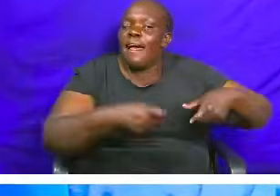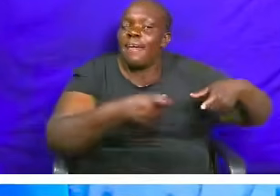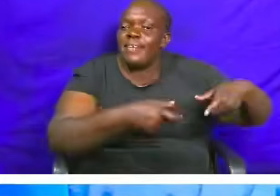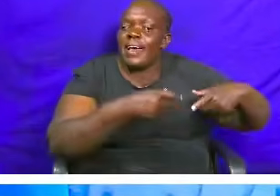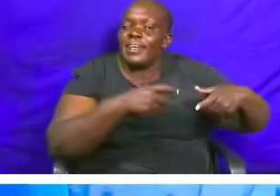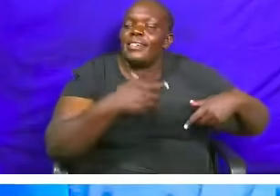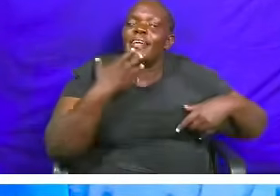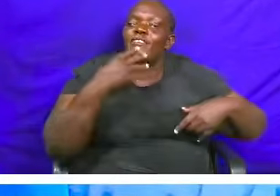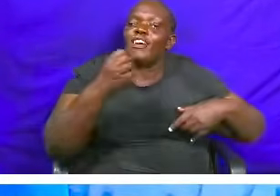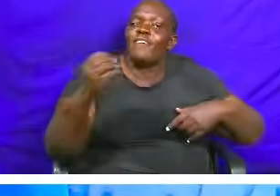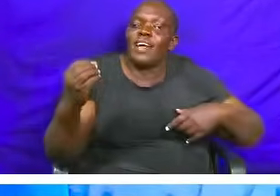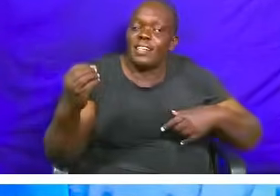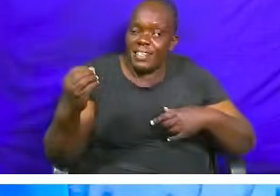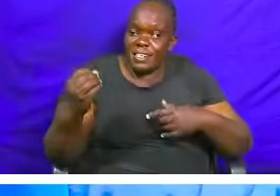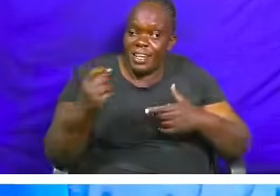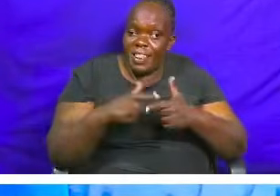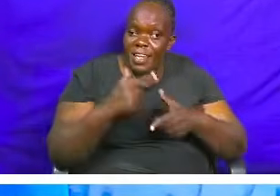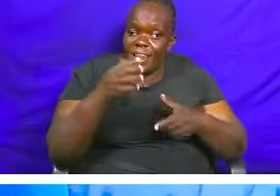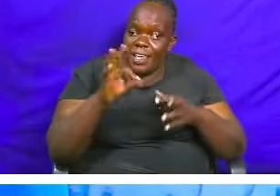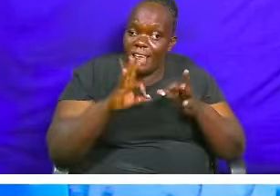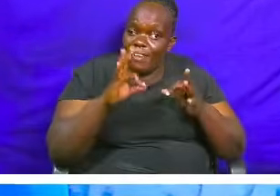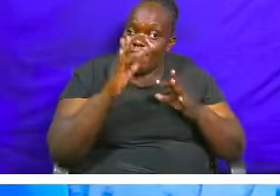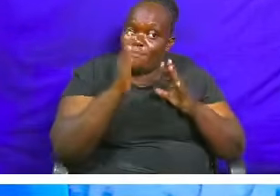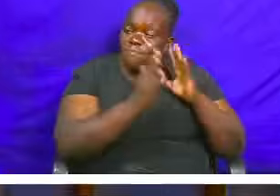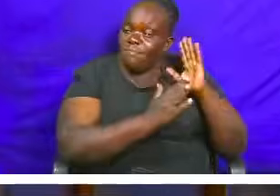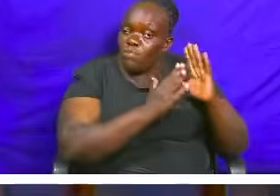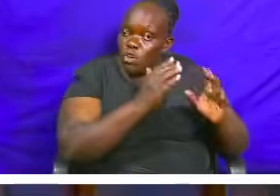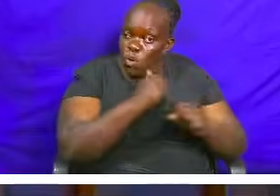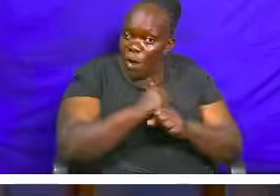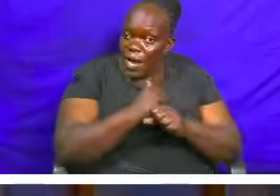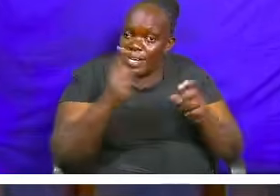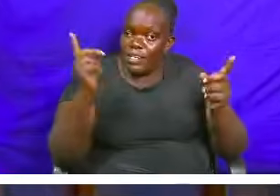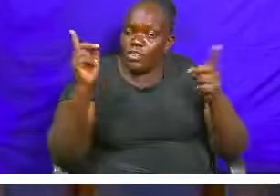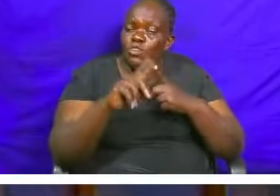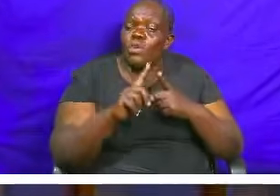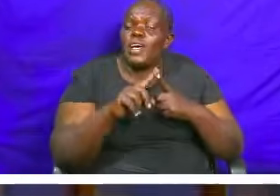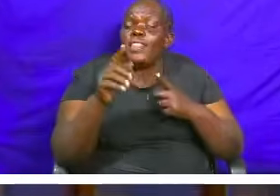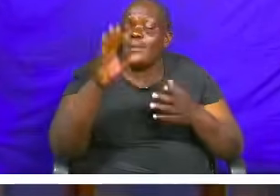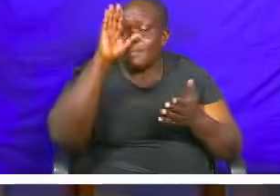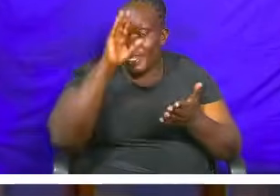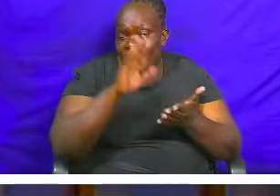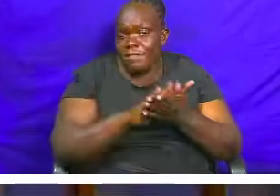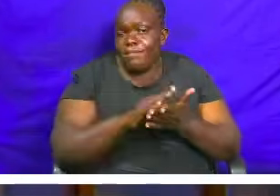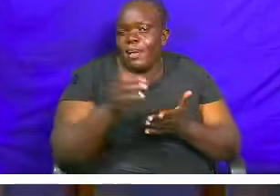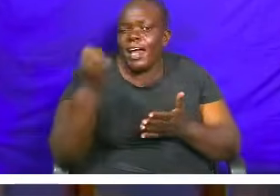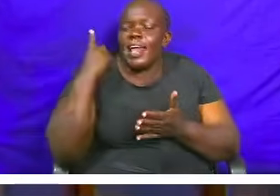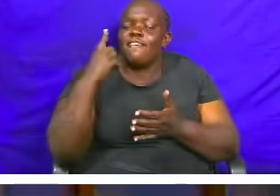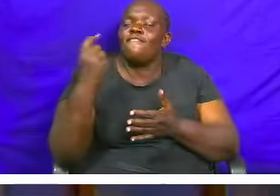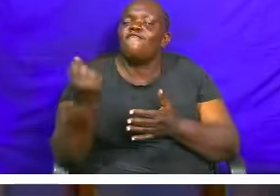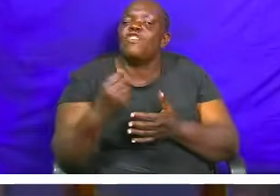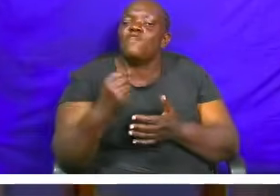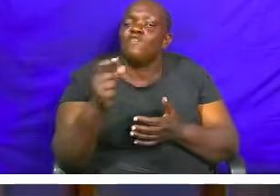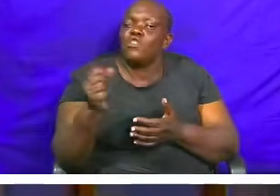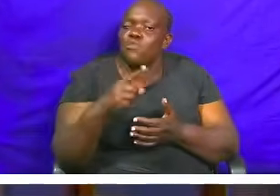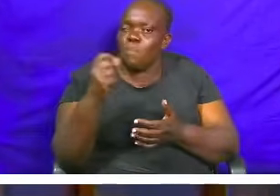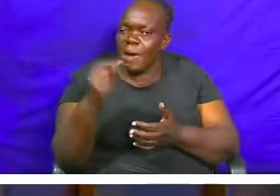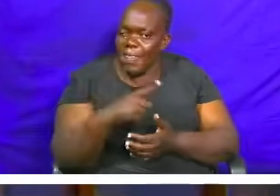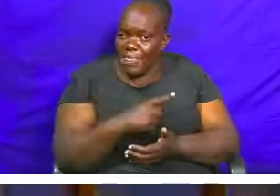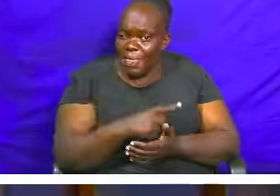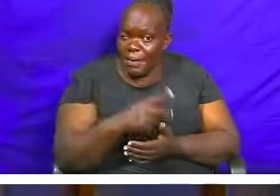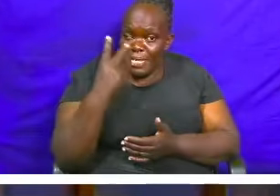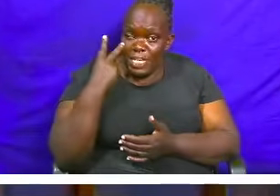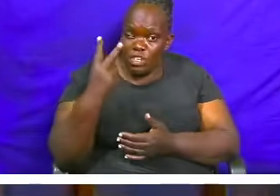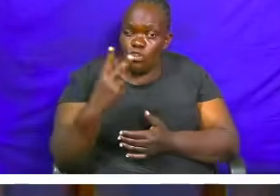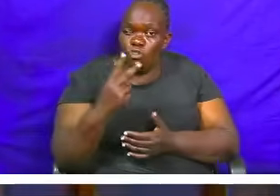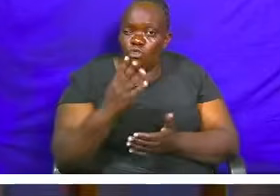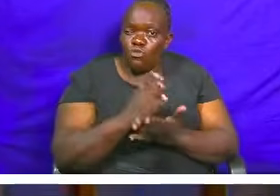500 shillings. And this strategy is working towards that. And I believe it will be realized in the next few months. Actually, I saw